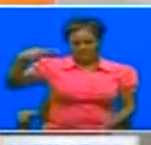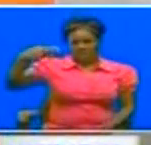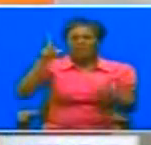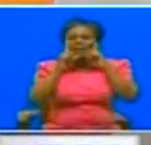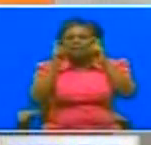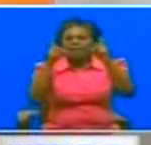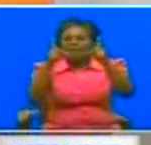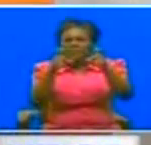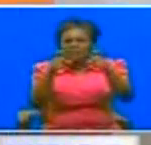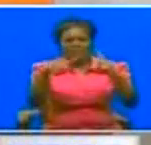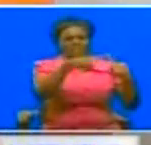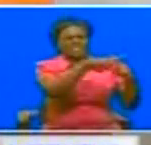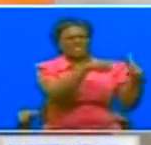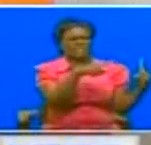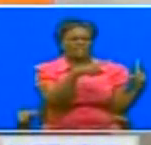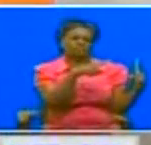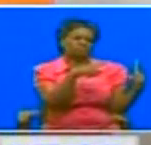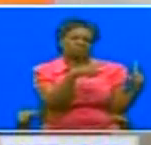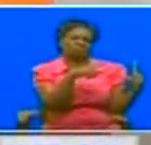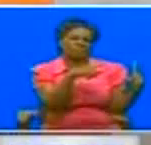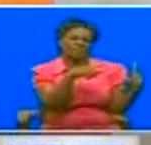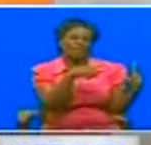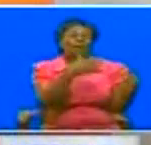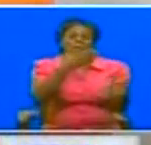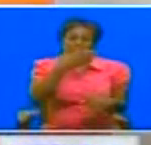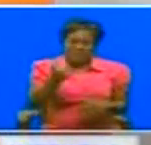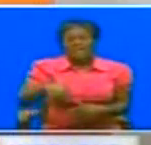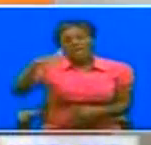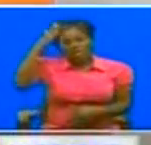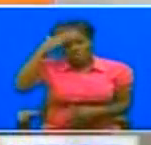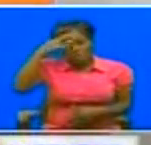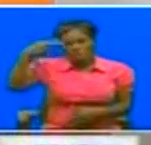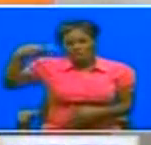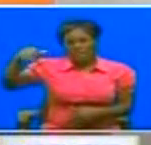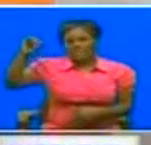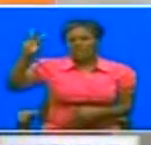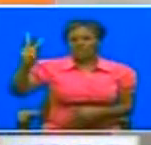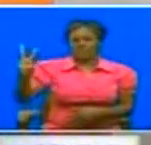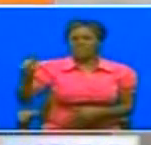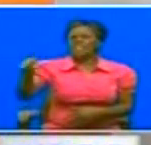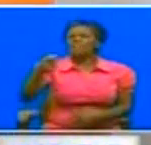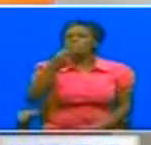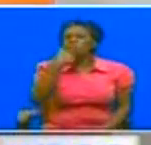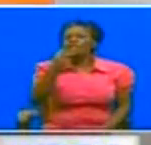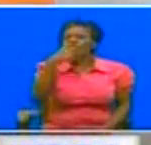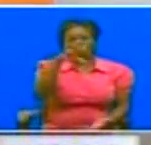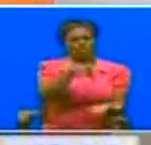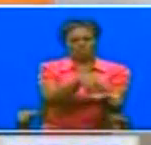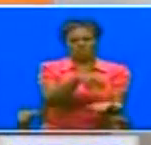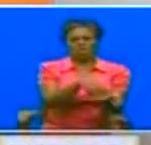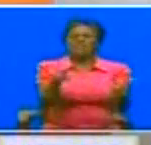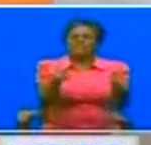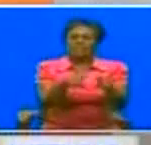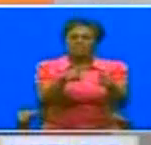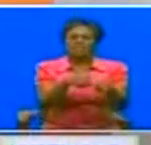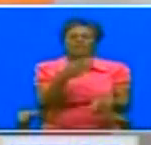think. We need to be informed about HIV, that it is simply a medical condition, like diabetes,